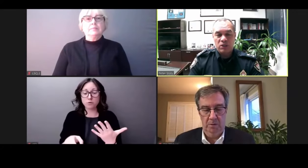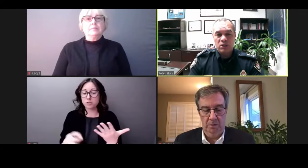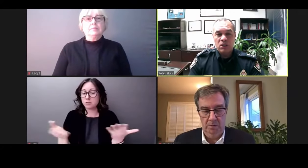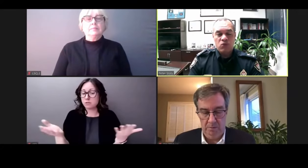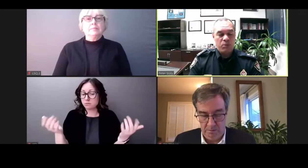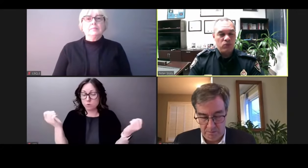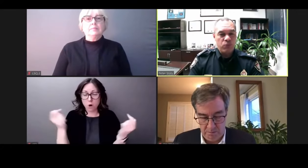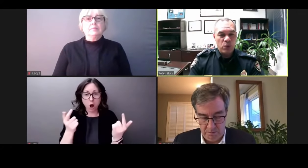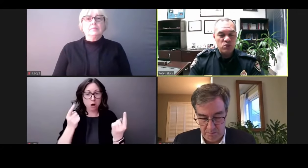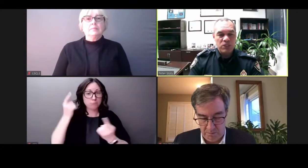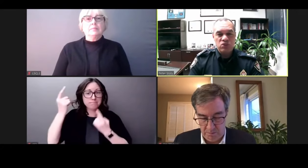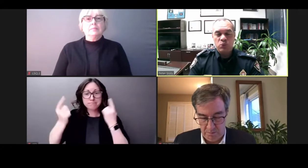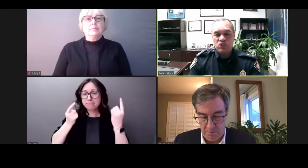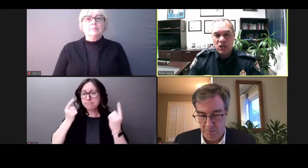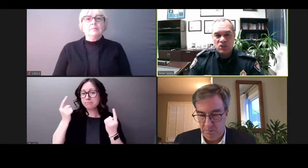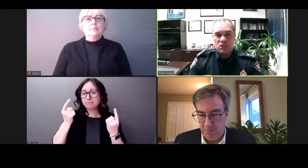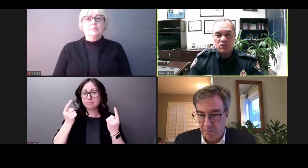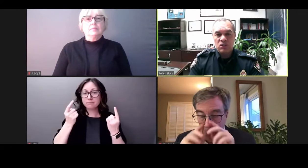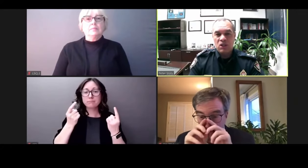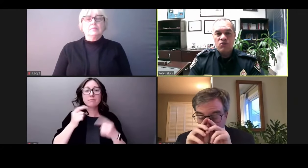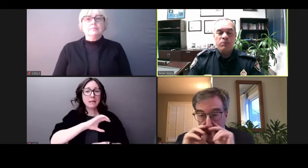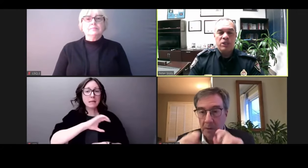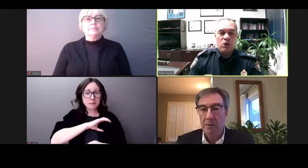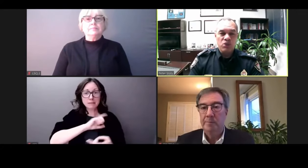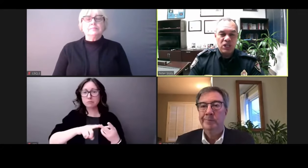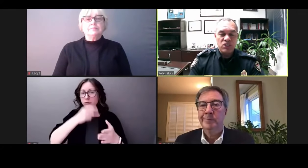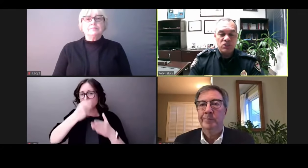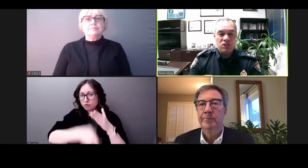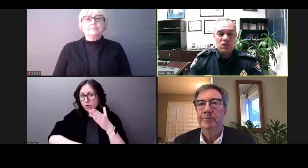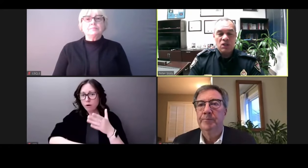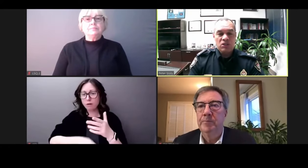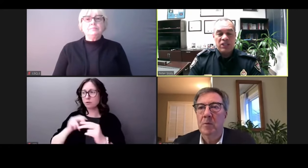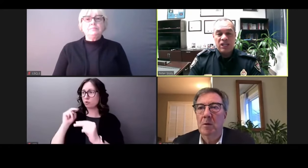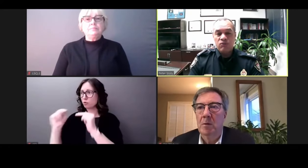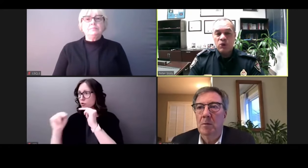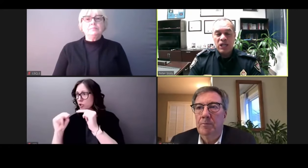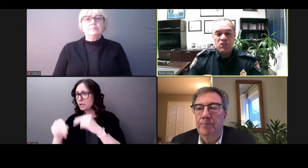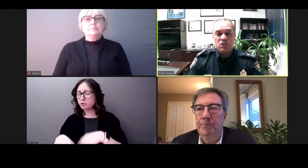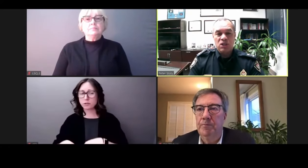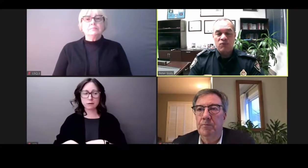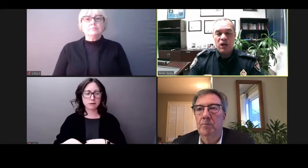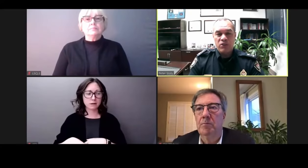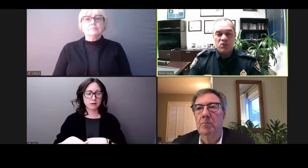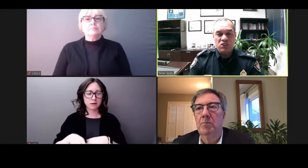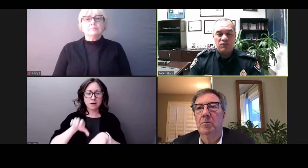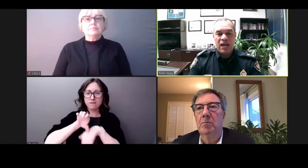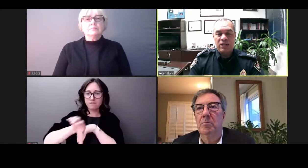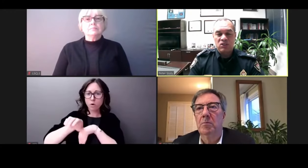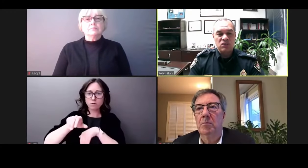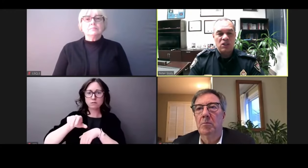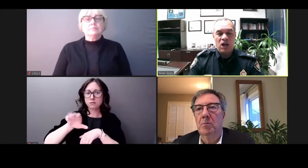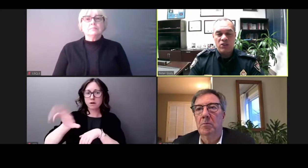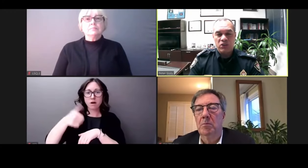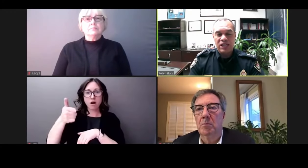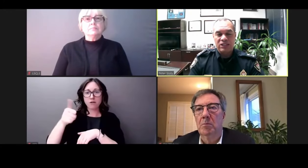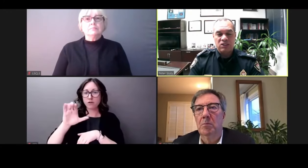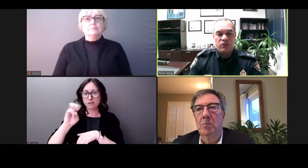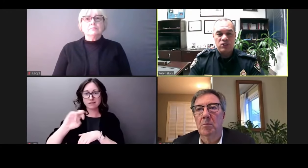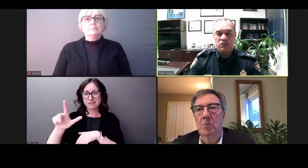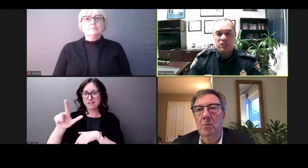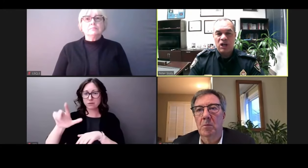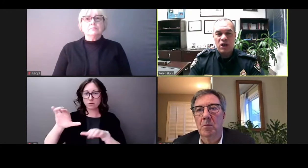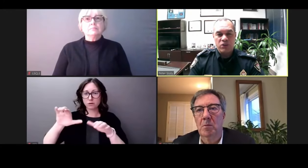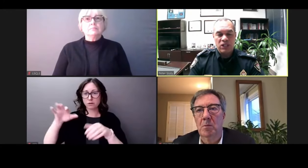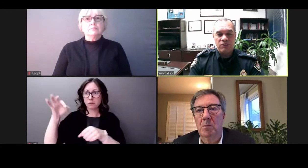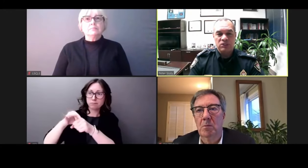explored, from enforcement to injunctions, from negotiation to the invocation of other civil actors and other elected